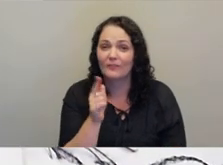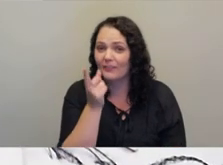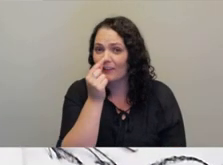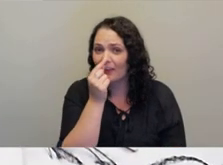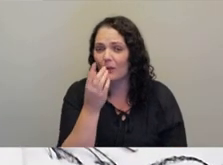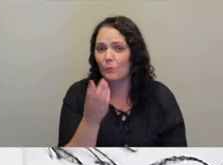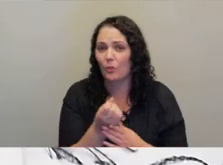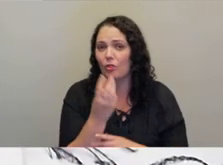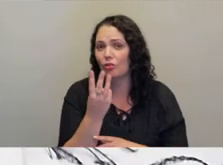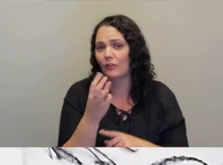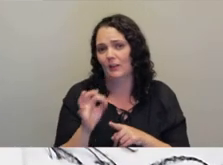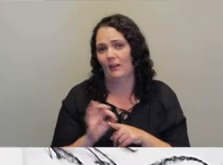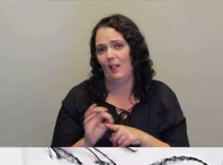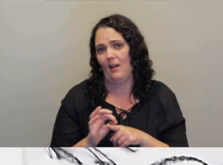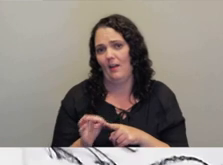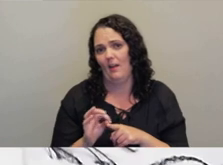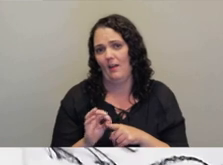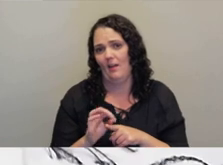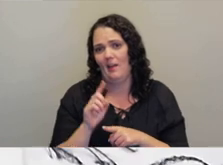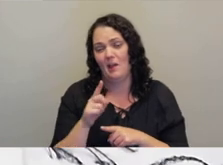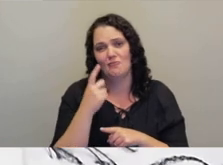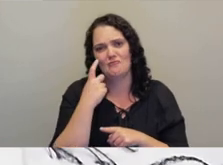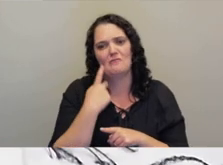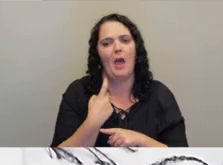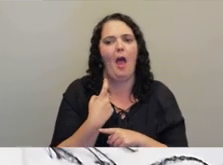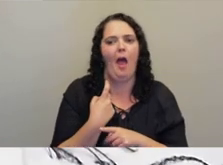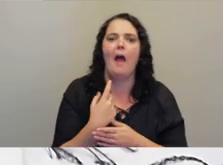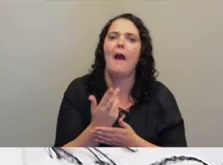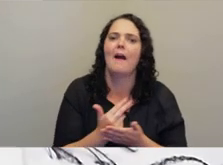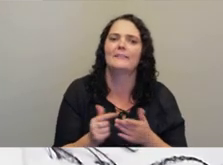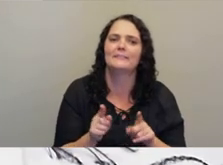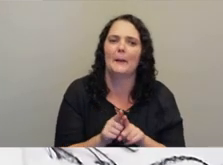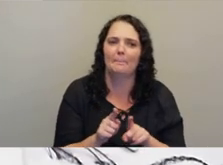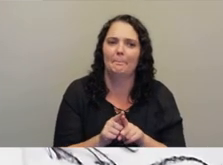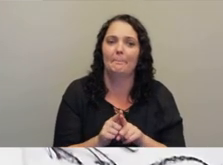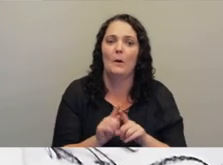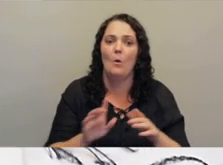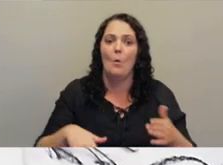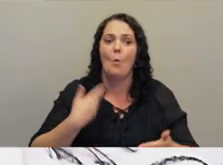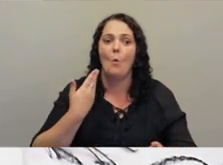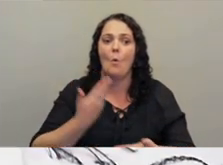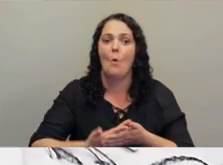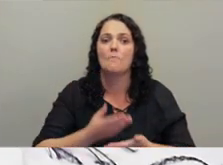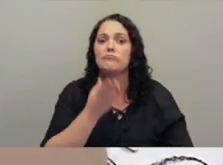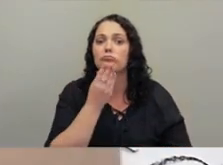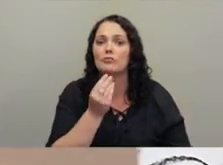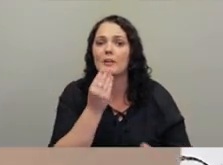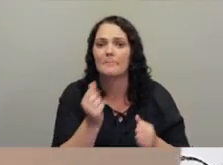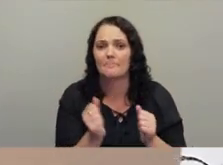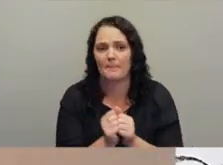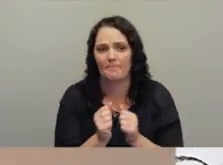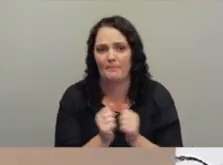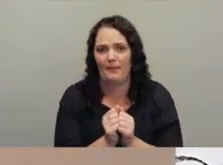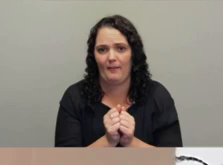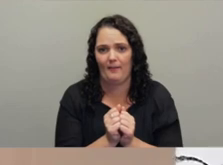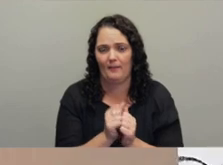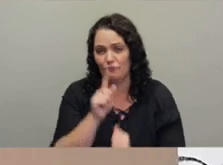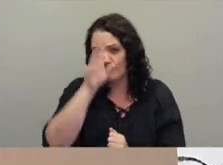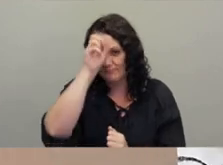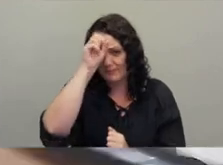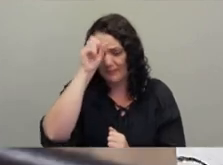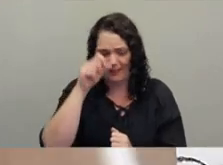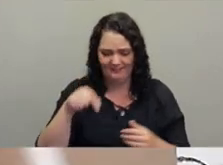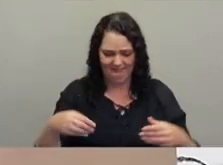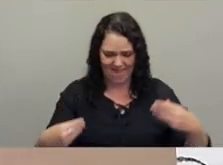crayon style, and you can work just on brown paper. So again, we're going to bad materials for bad